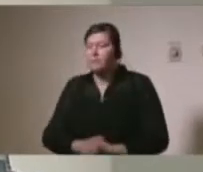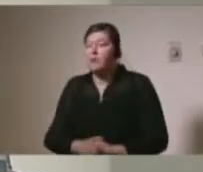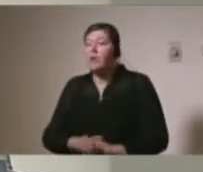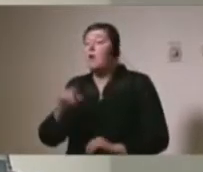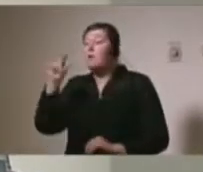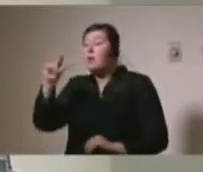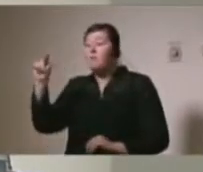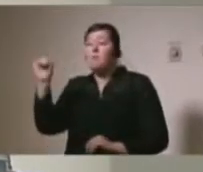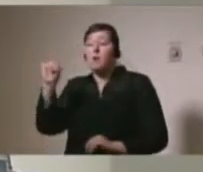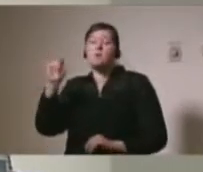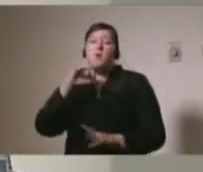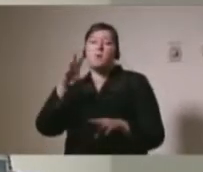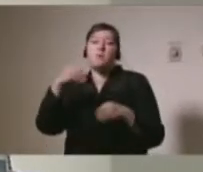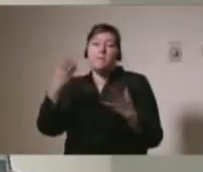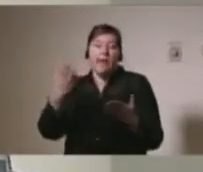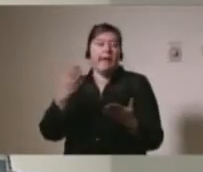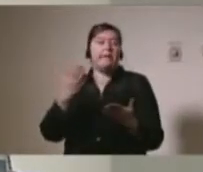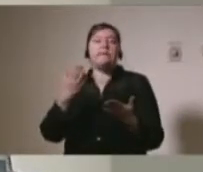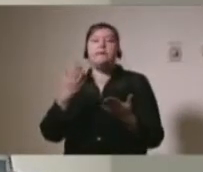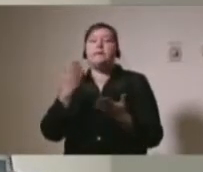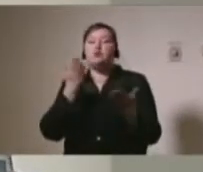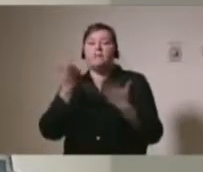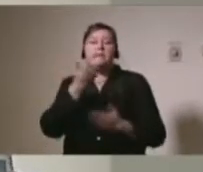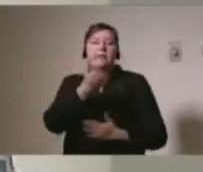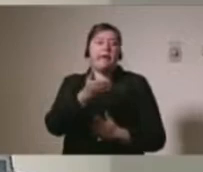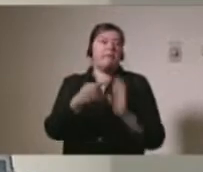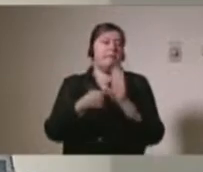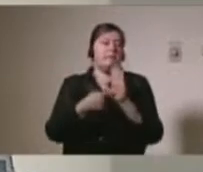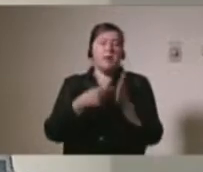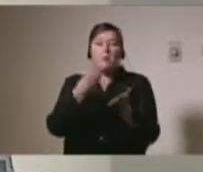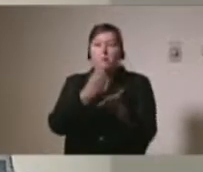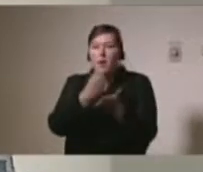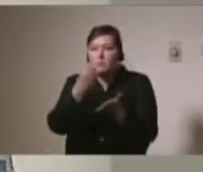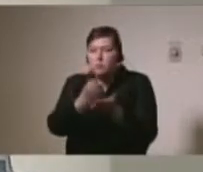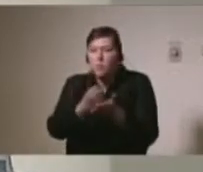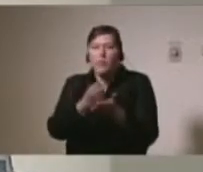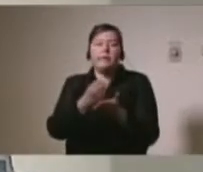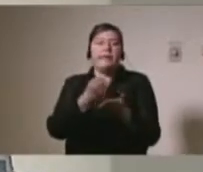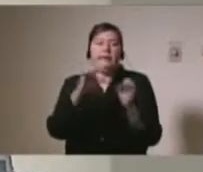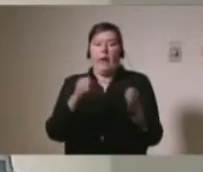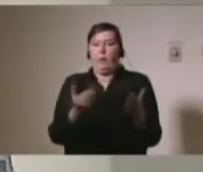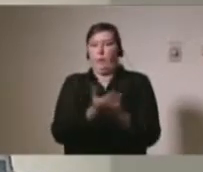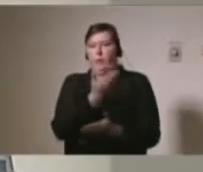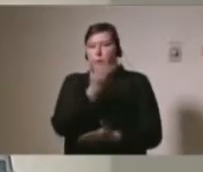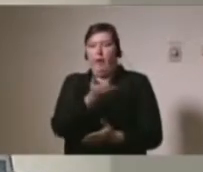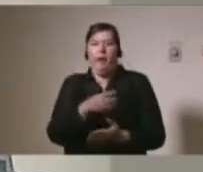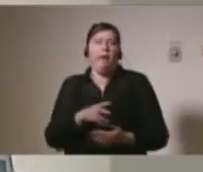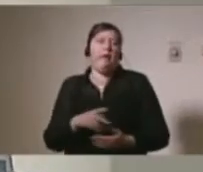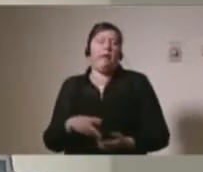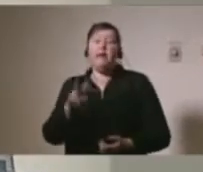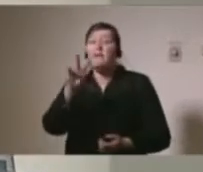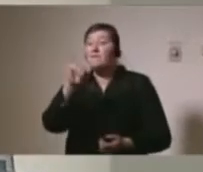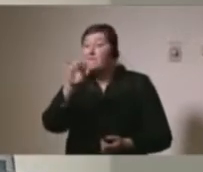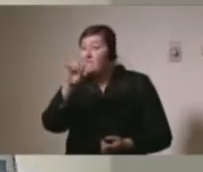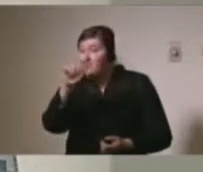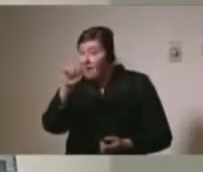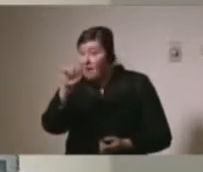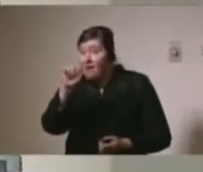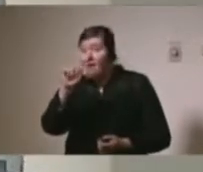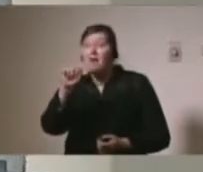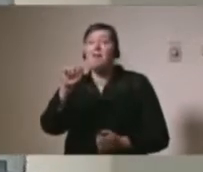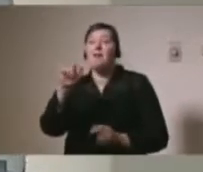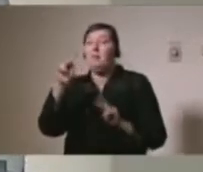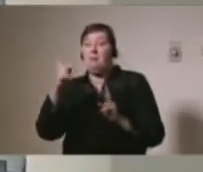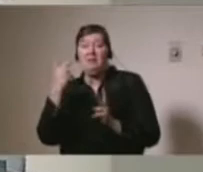example, passport renewal services, the issuing of visas for